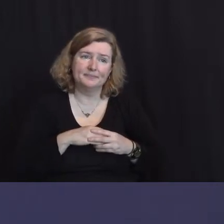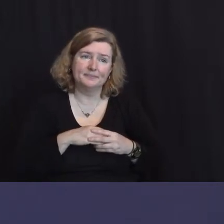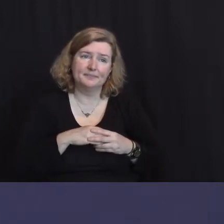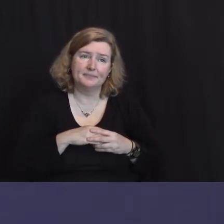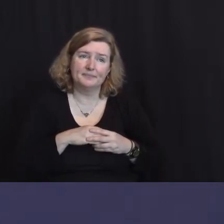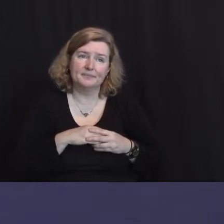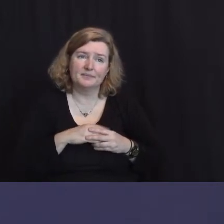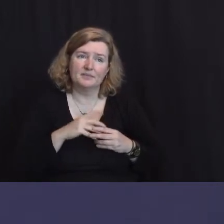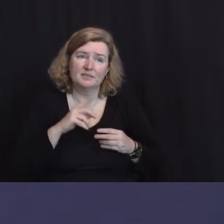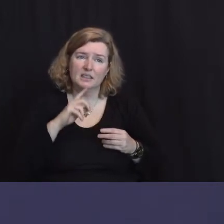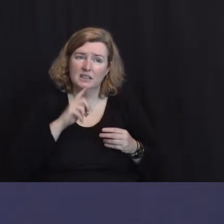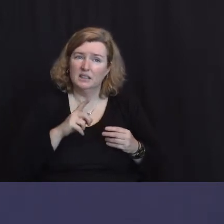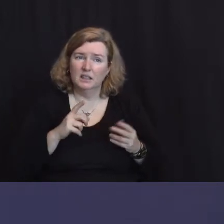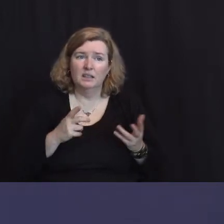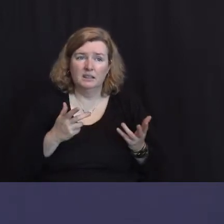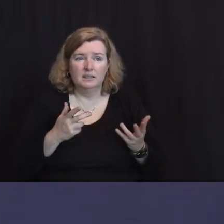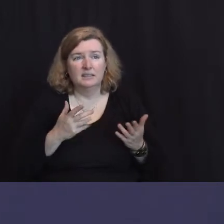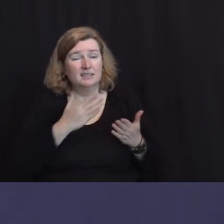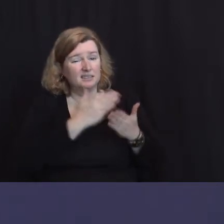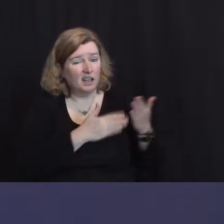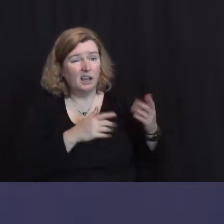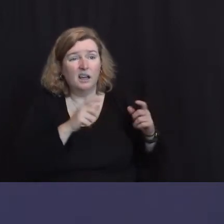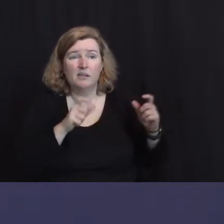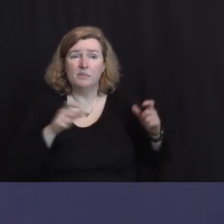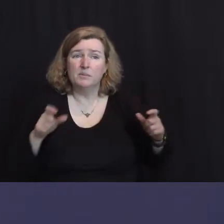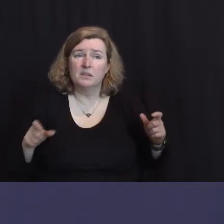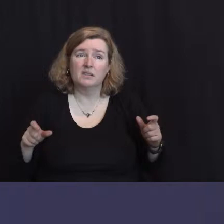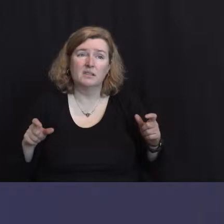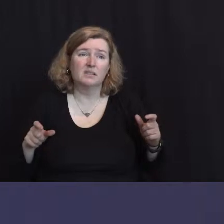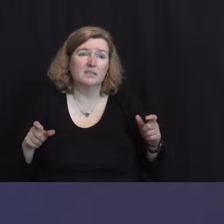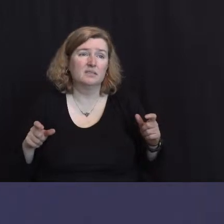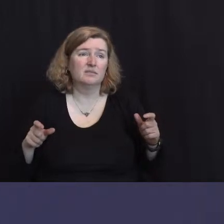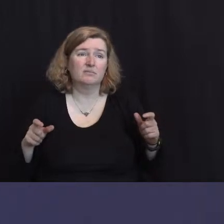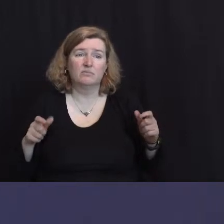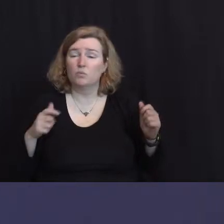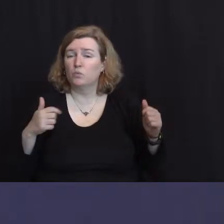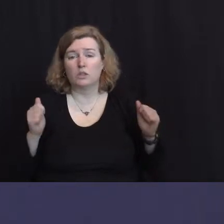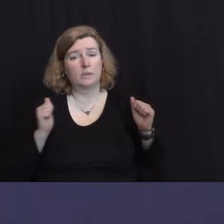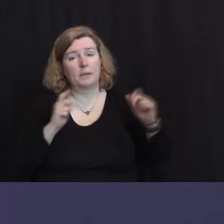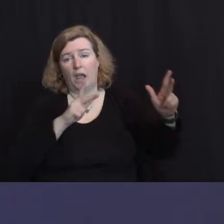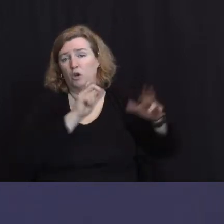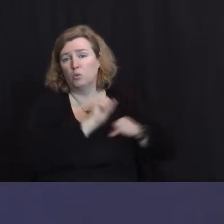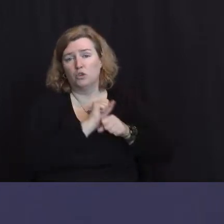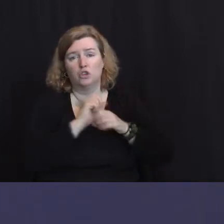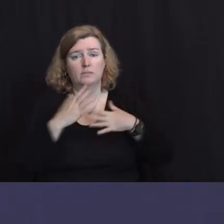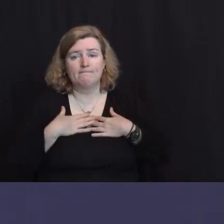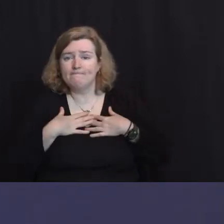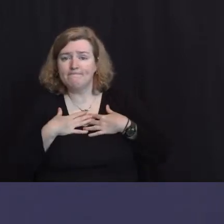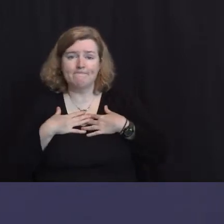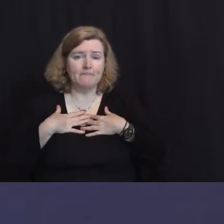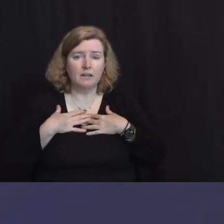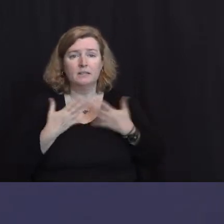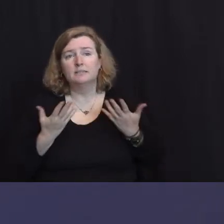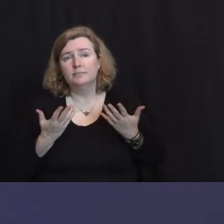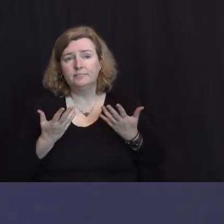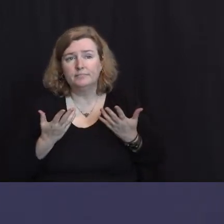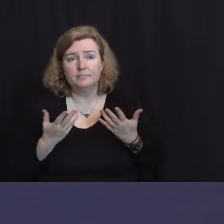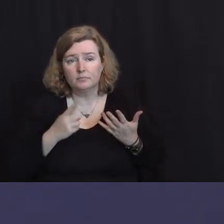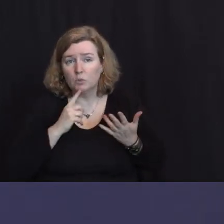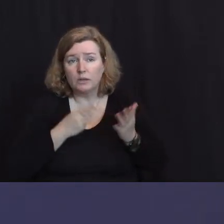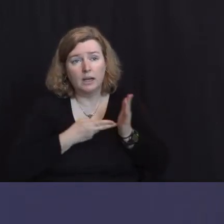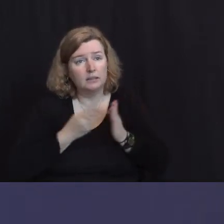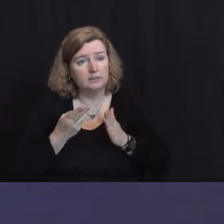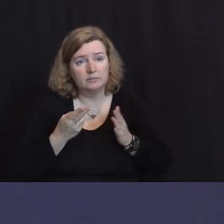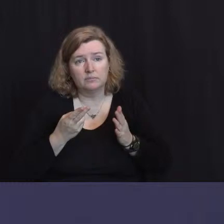that folks are having a hard time hiring people, because we hear it regularly ourselves. but the overwhelming amount of folks who have been